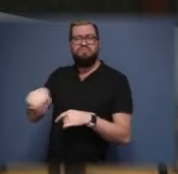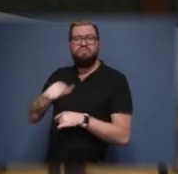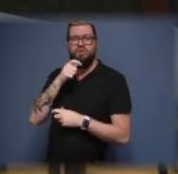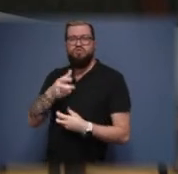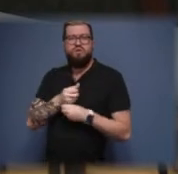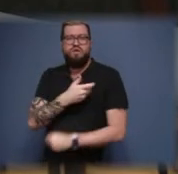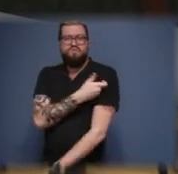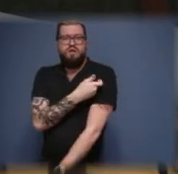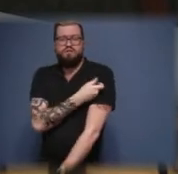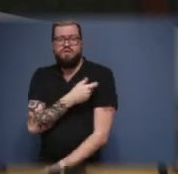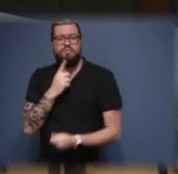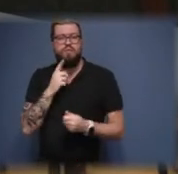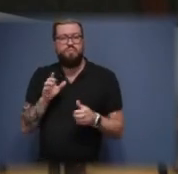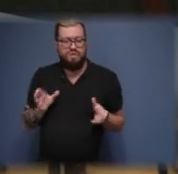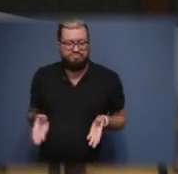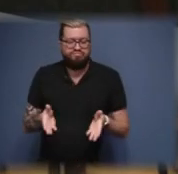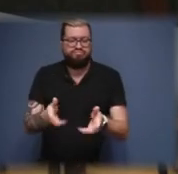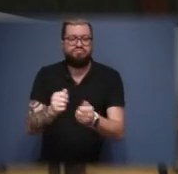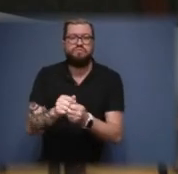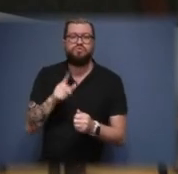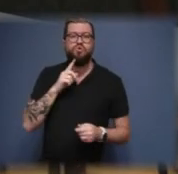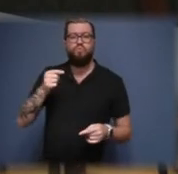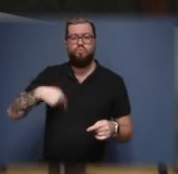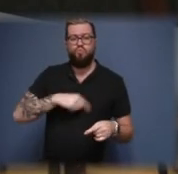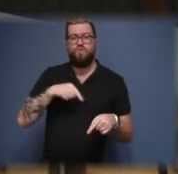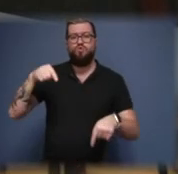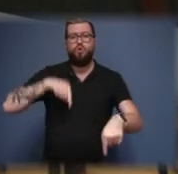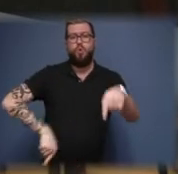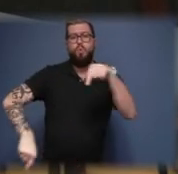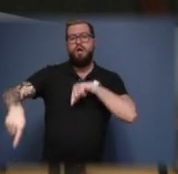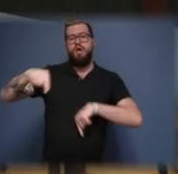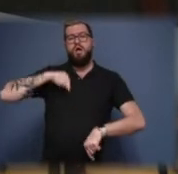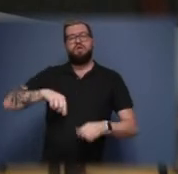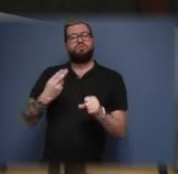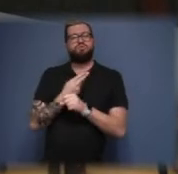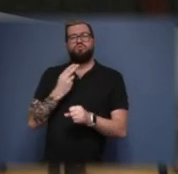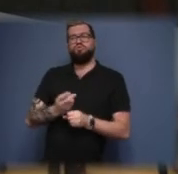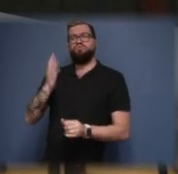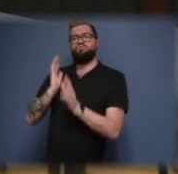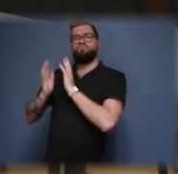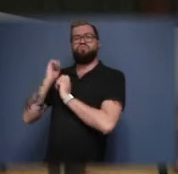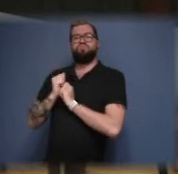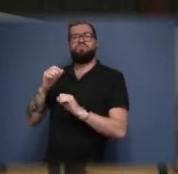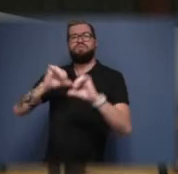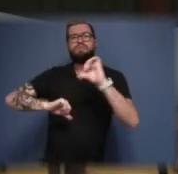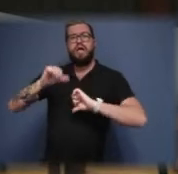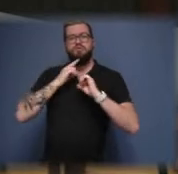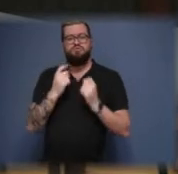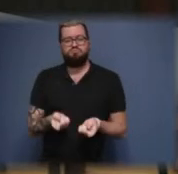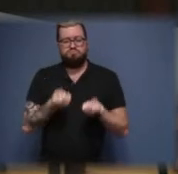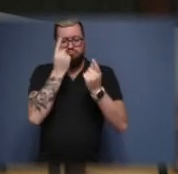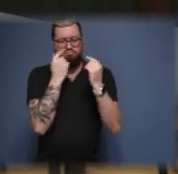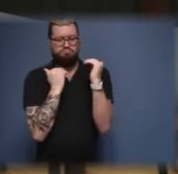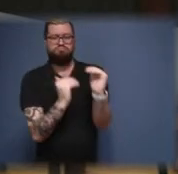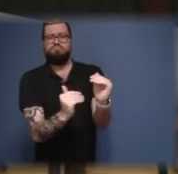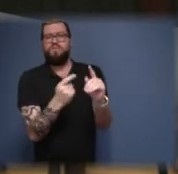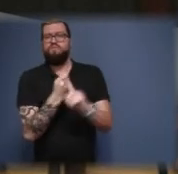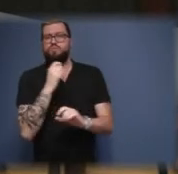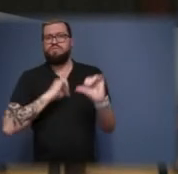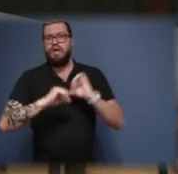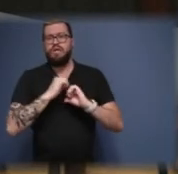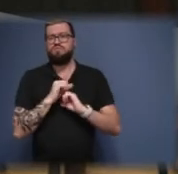pushing. So we got to go back and use science to understand the limitations of science. No one